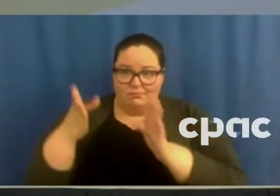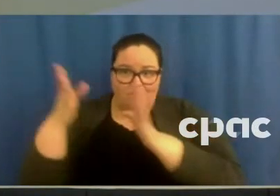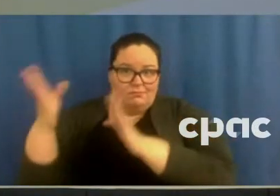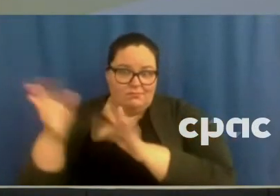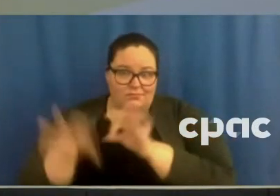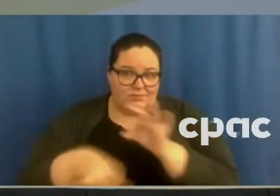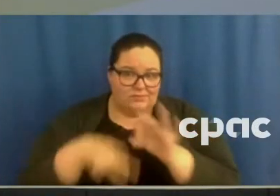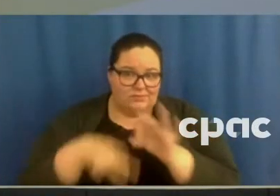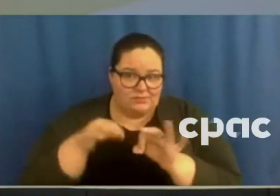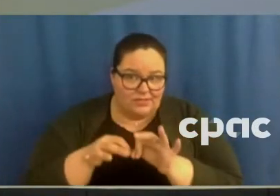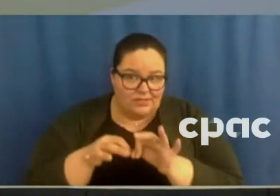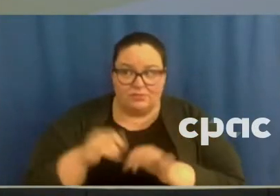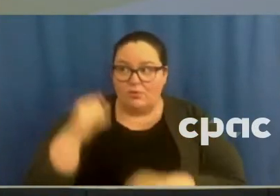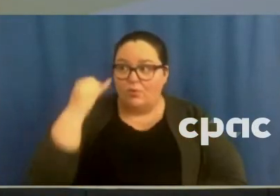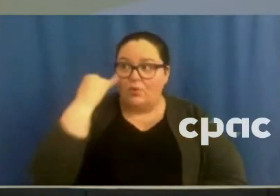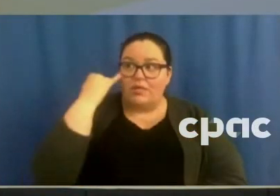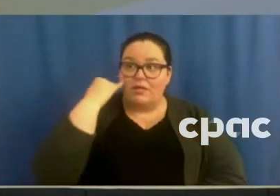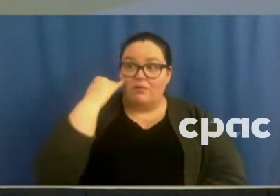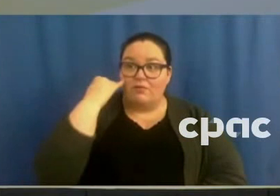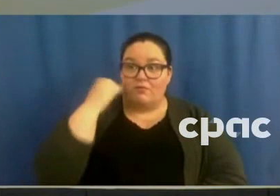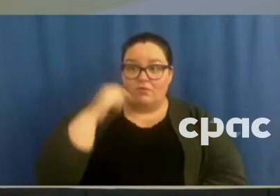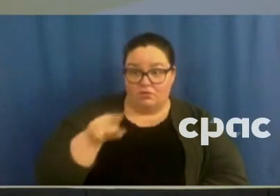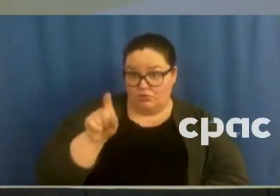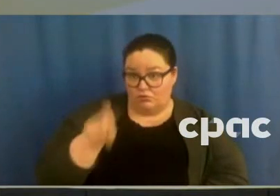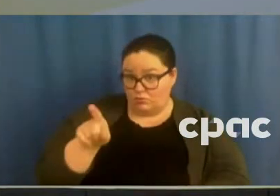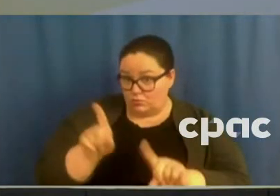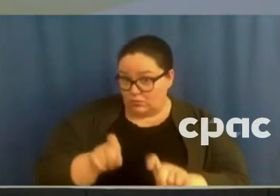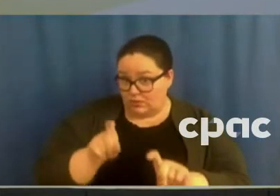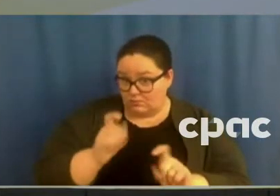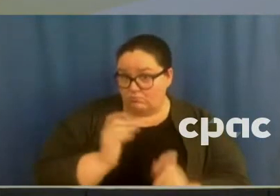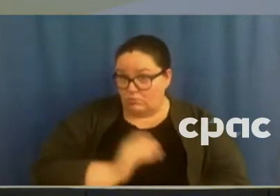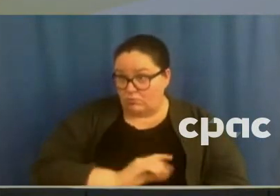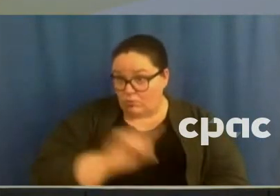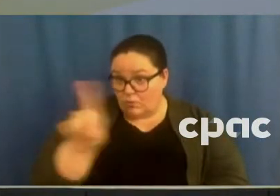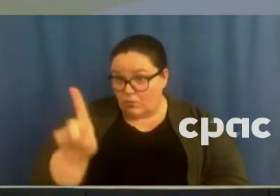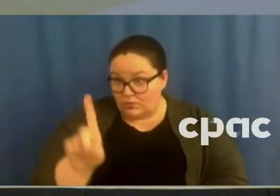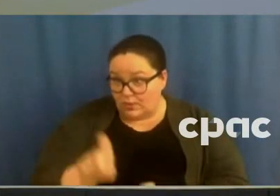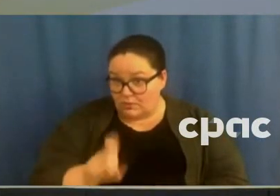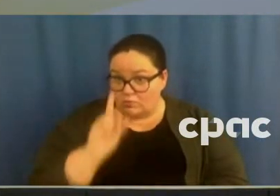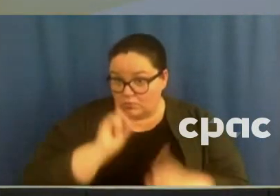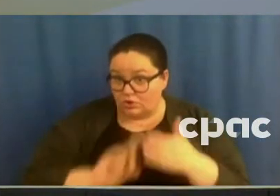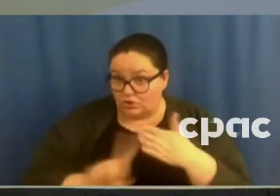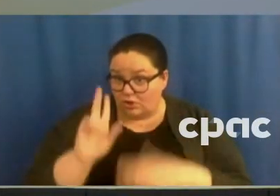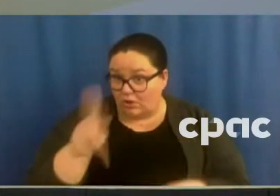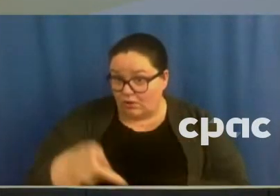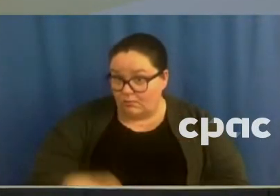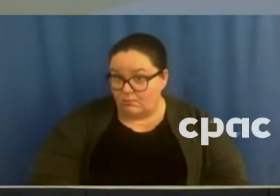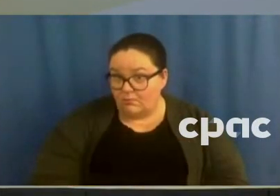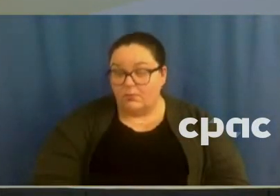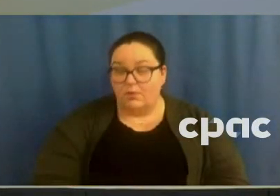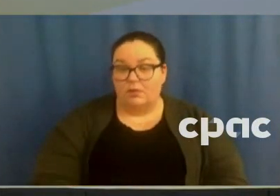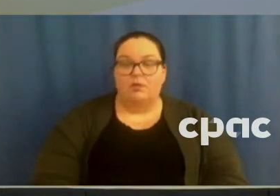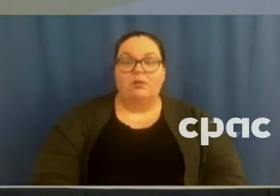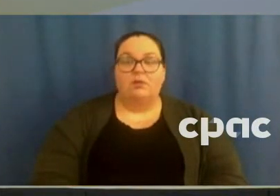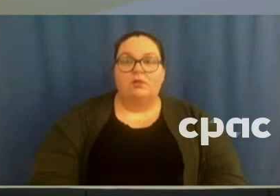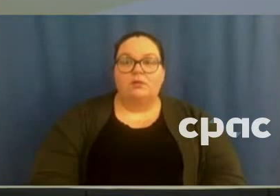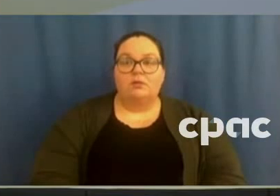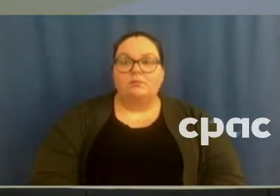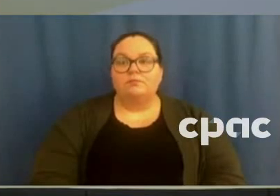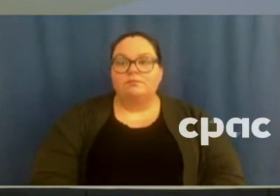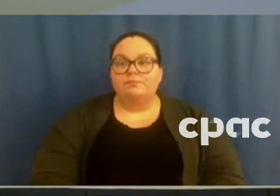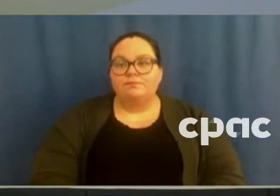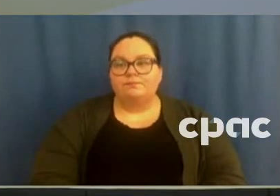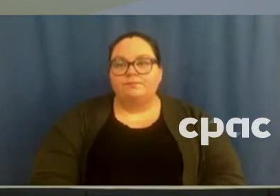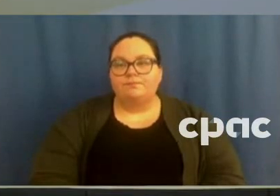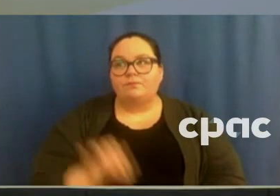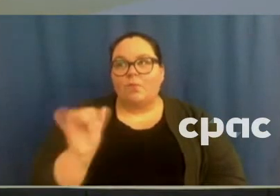who is supposed to be tested is being tested. We are phoning them. We are also trying to make sure our